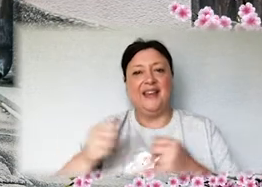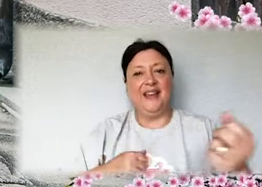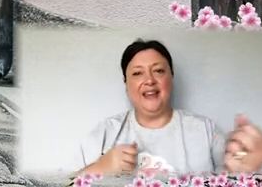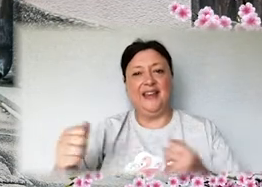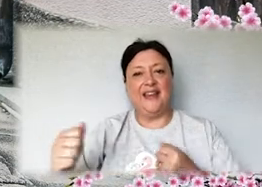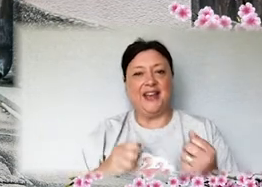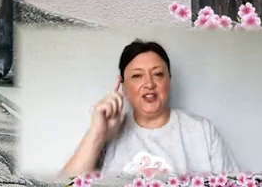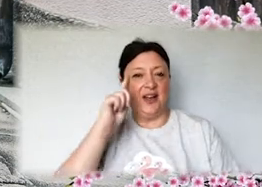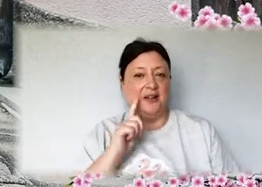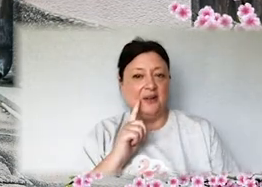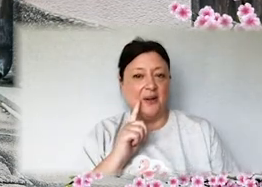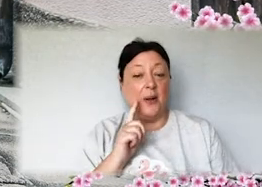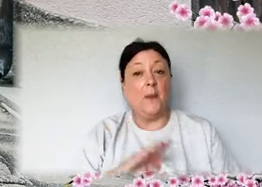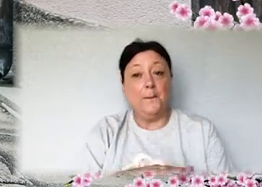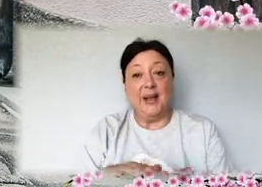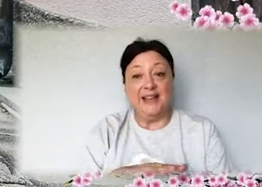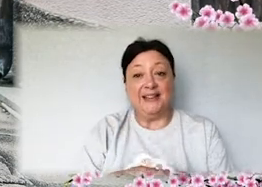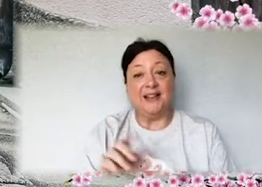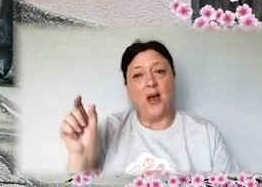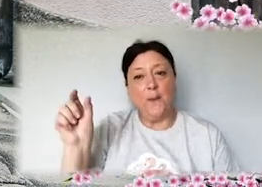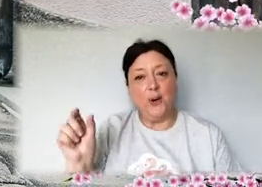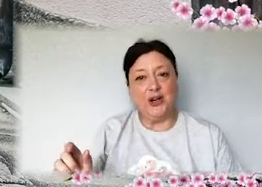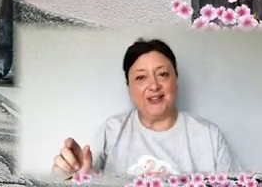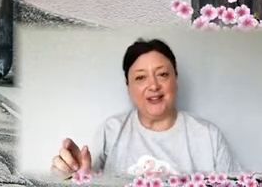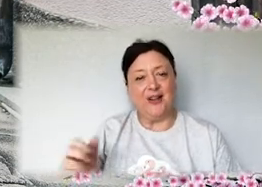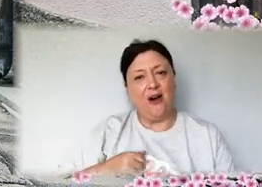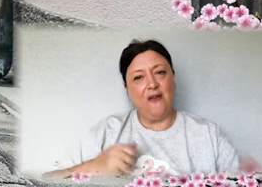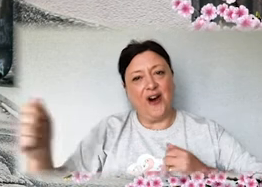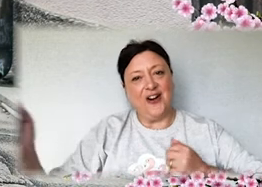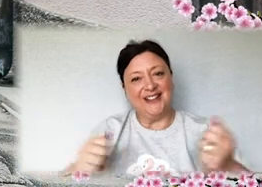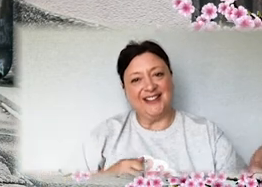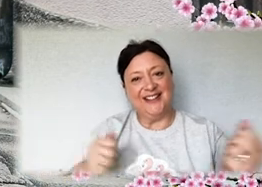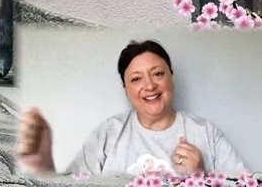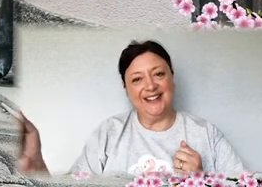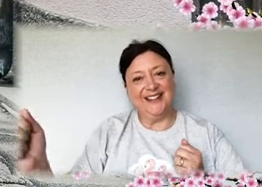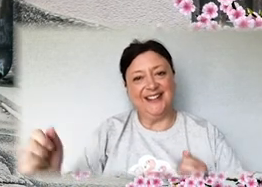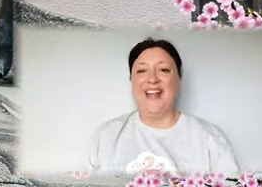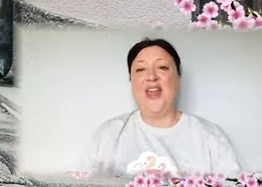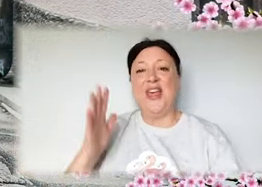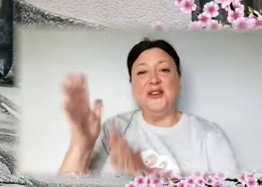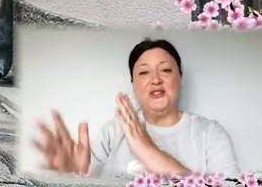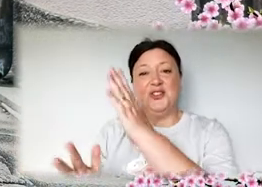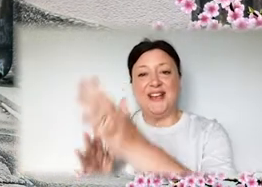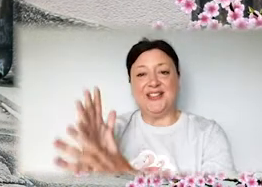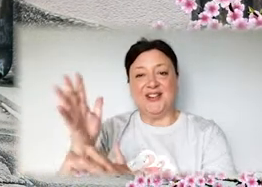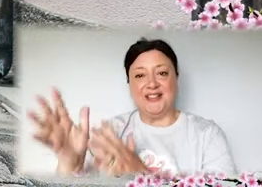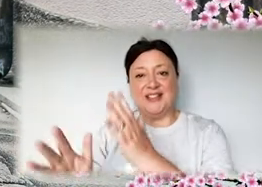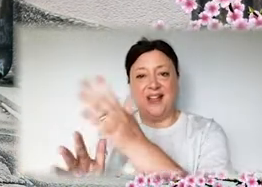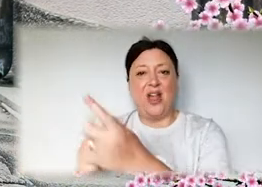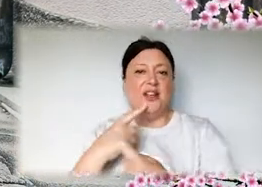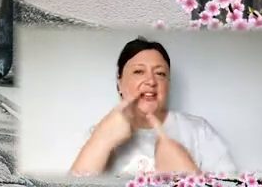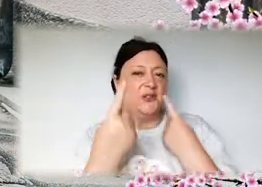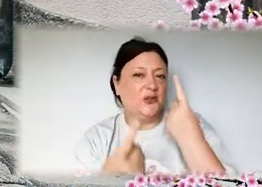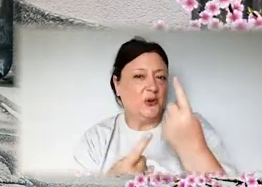geisha, they use gestures, which are movements that tell stories. That is very similar